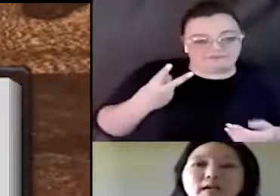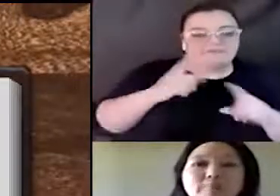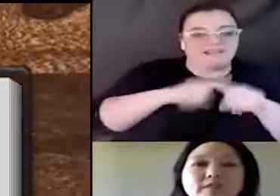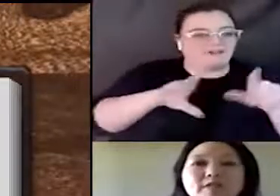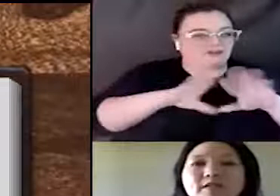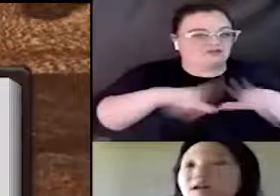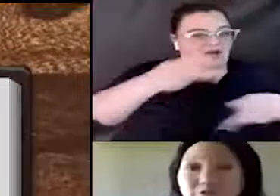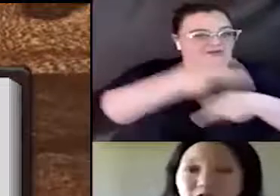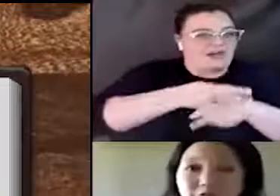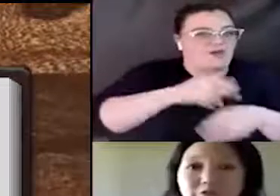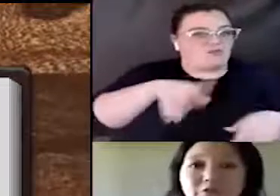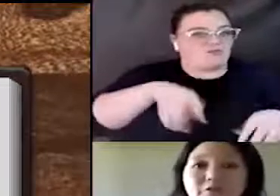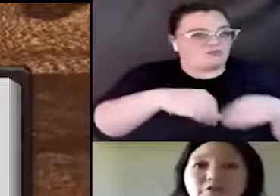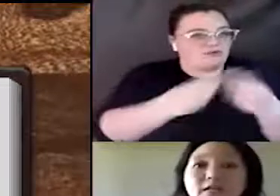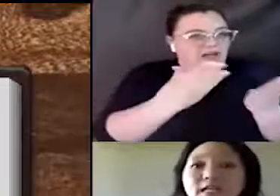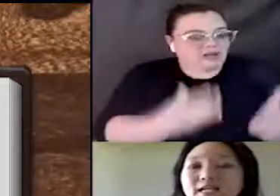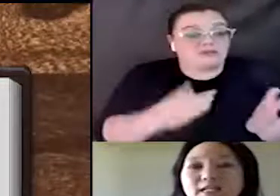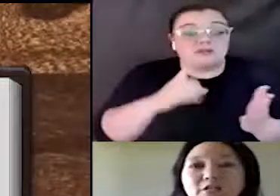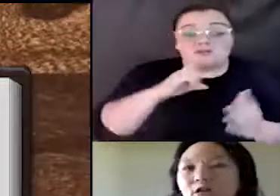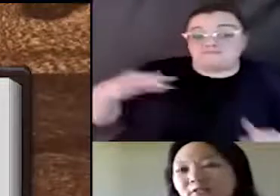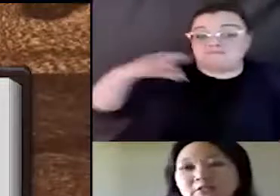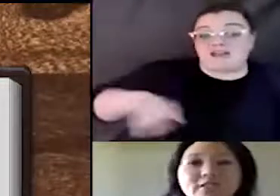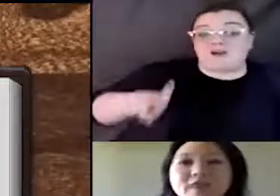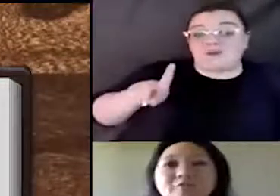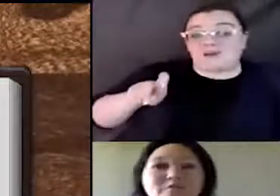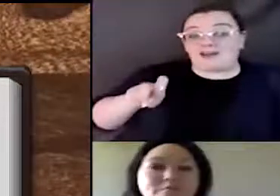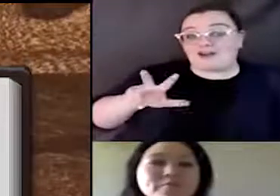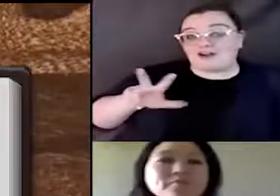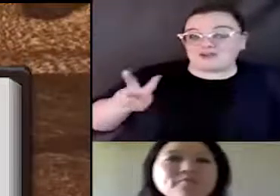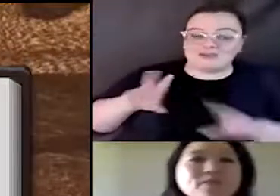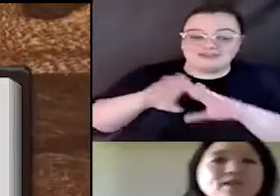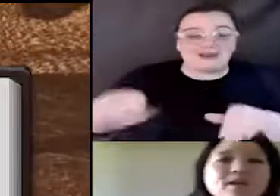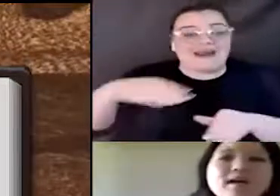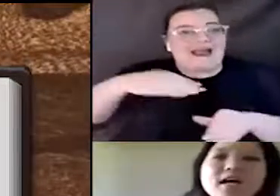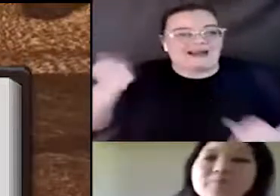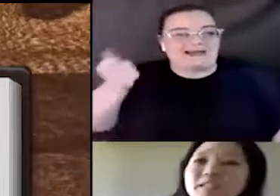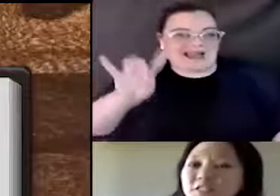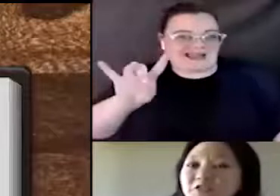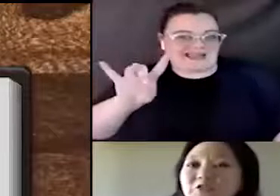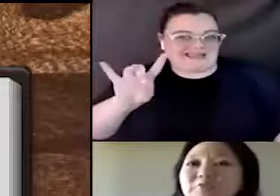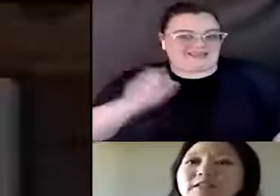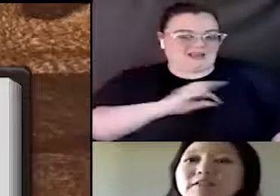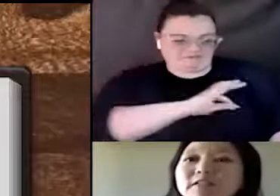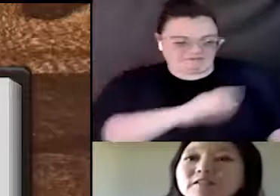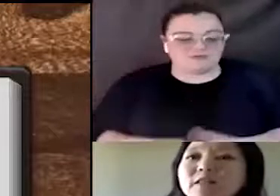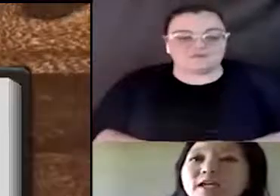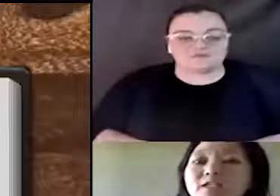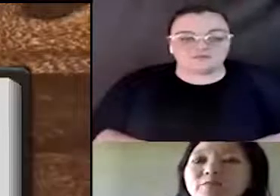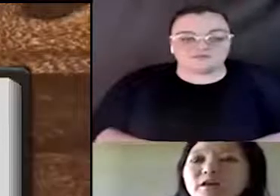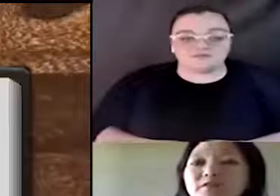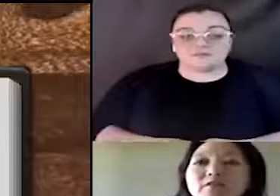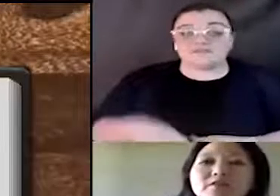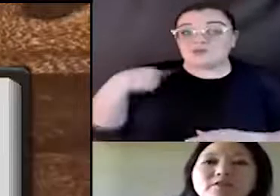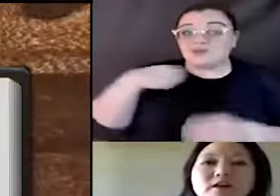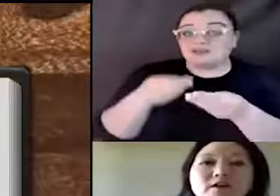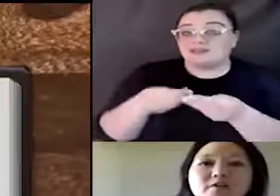ultimately benefited 132 children and 18 childcare staff. In addition to receiving the supplies, we